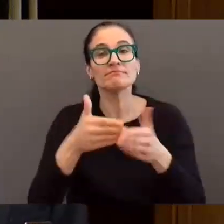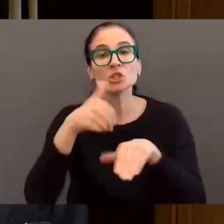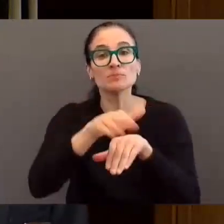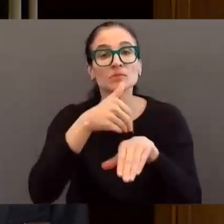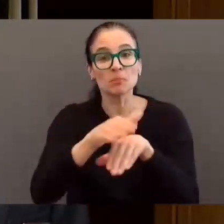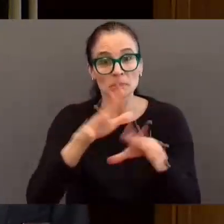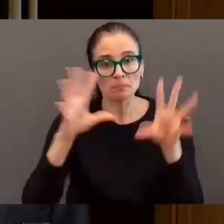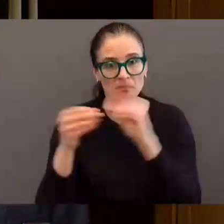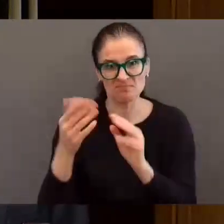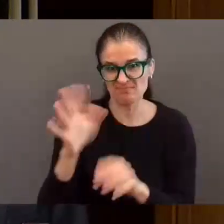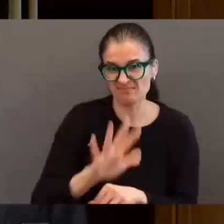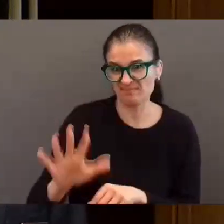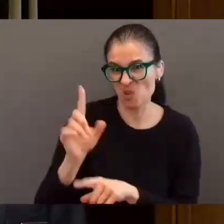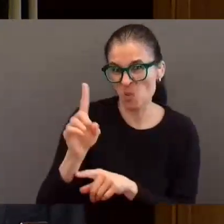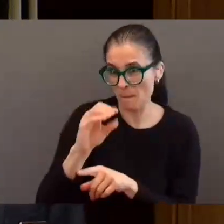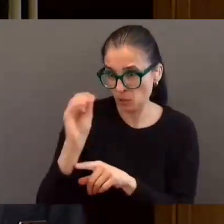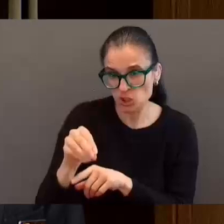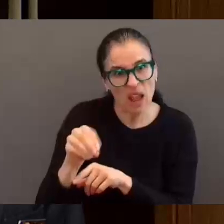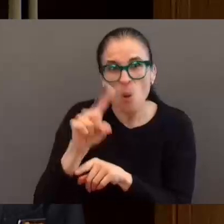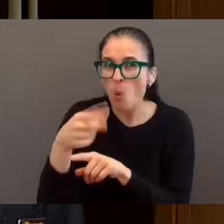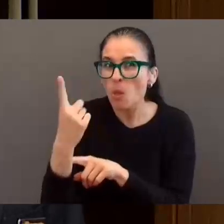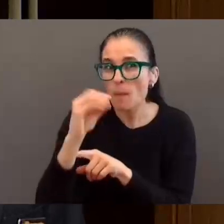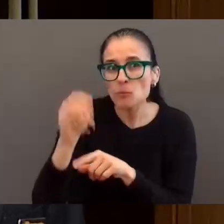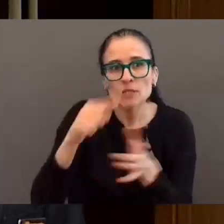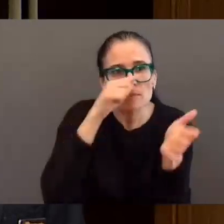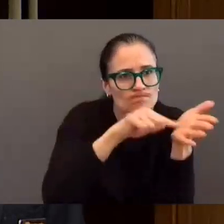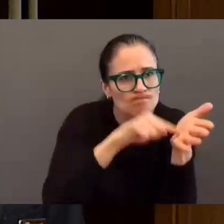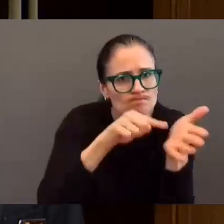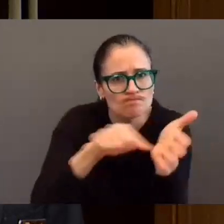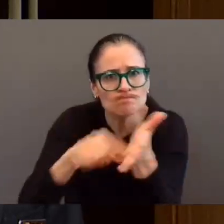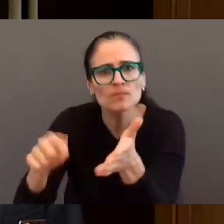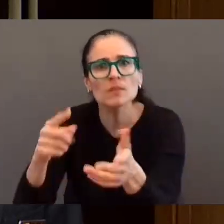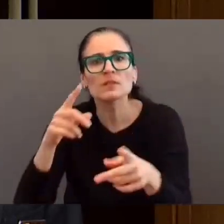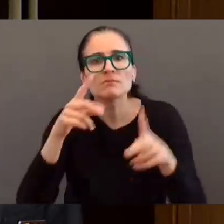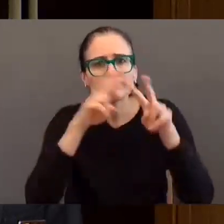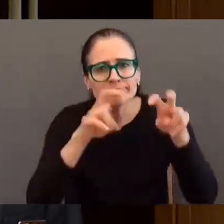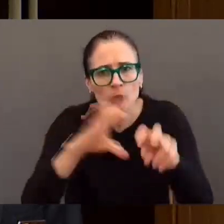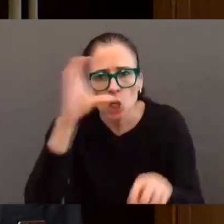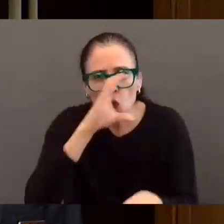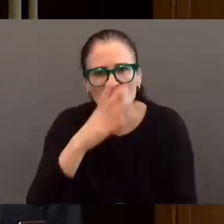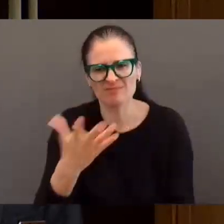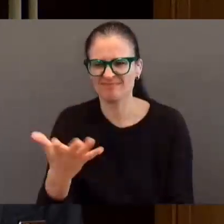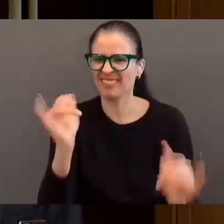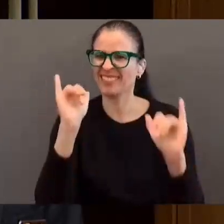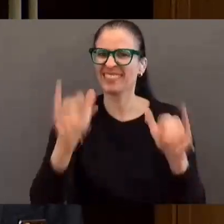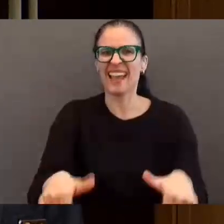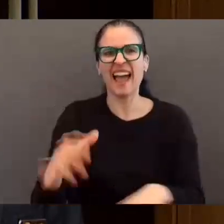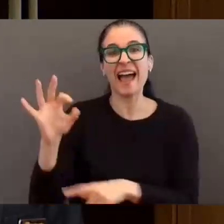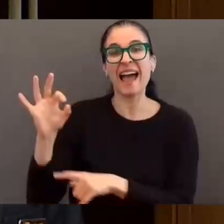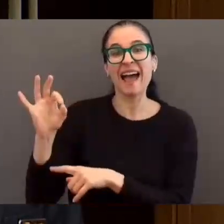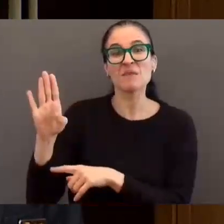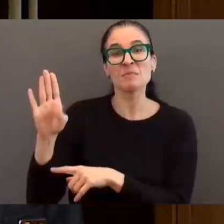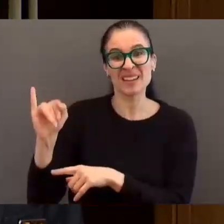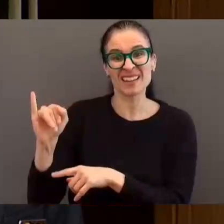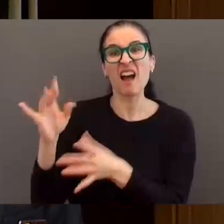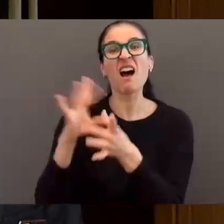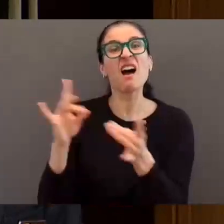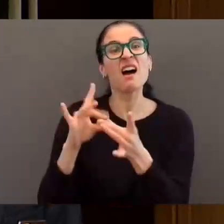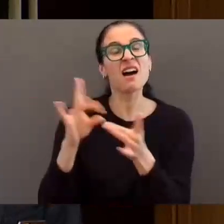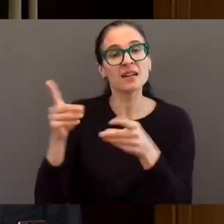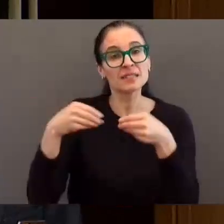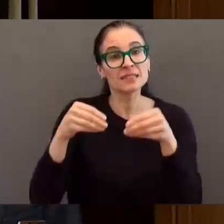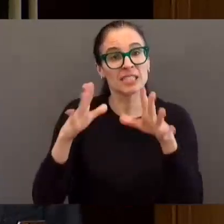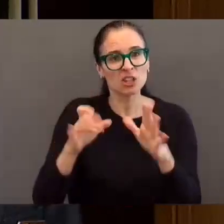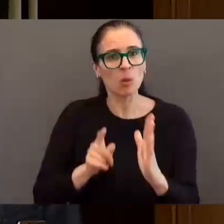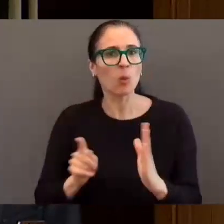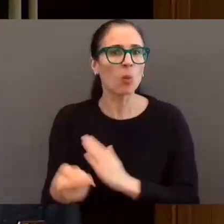We campaigned on this side to establish a BC Port Police Agency and to send the bill to the federal government. Will the Premier adopt